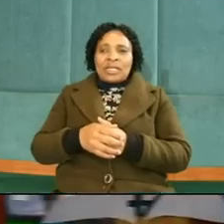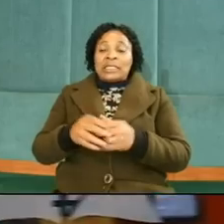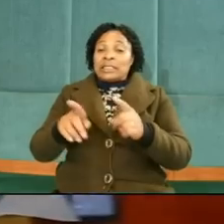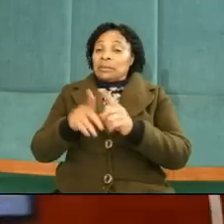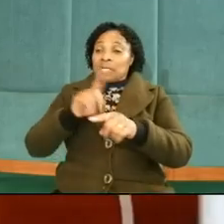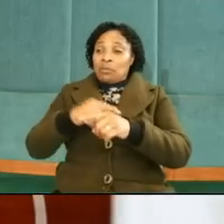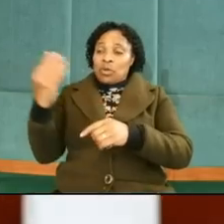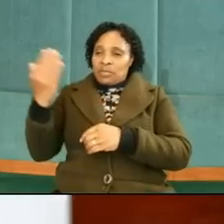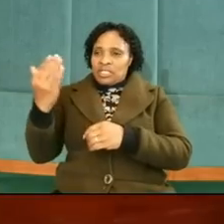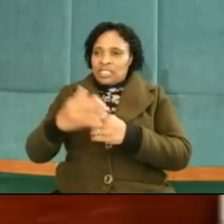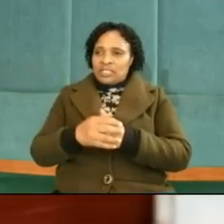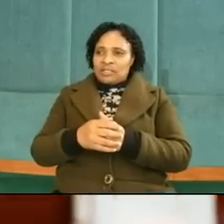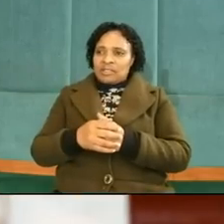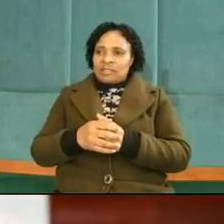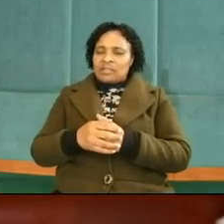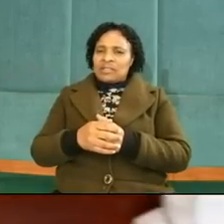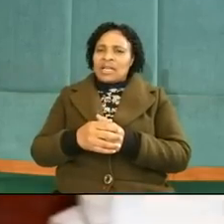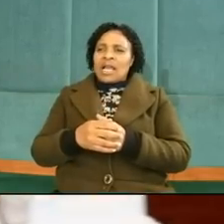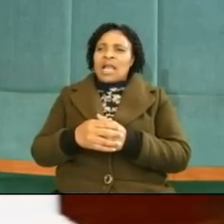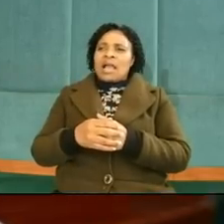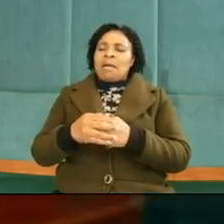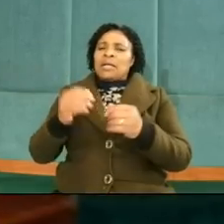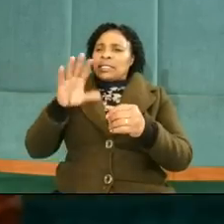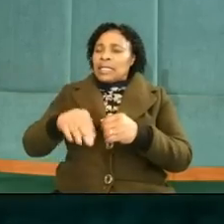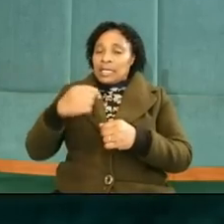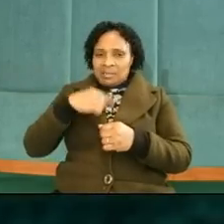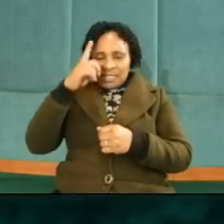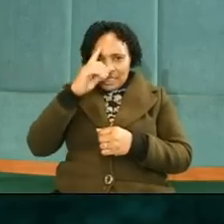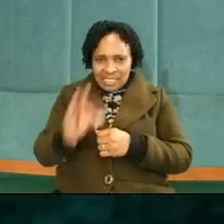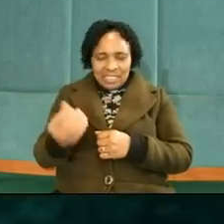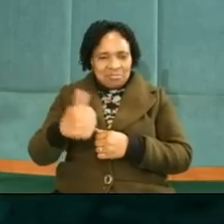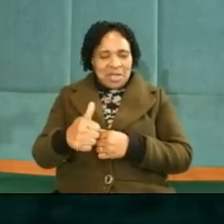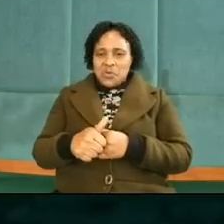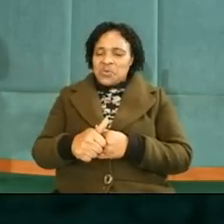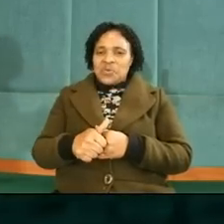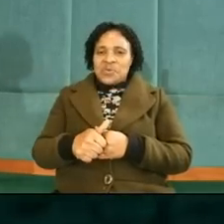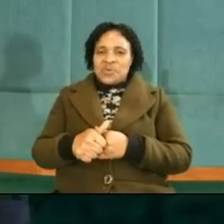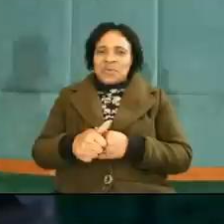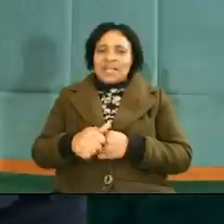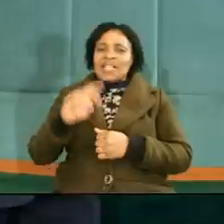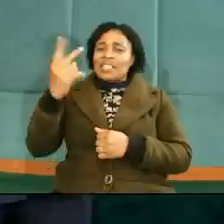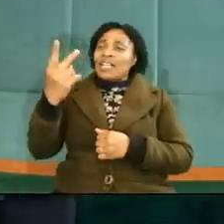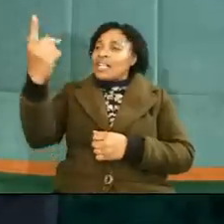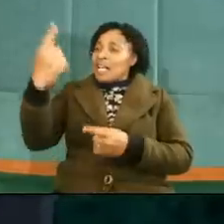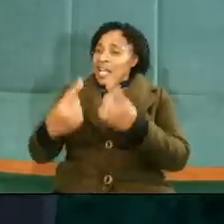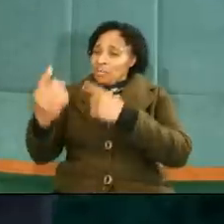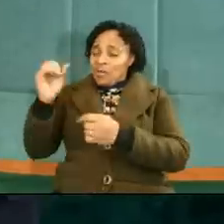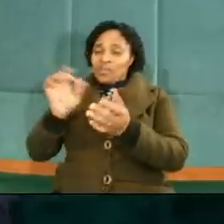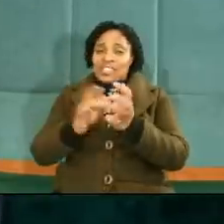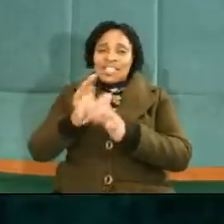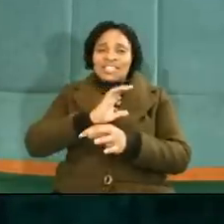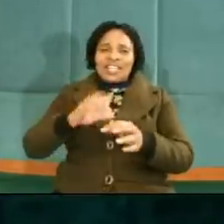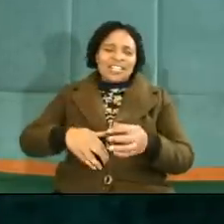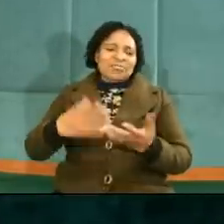it, still have not taken it seriously. And so the second coming of Christ has been like a